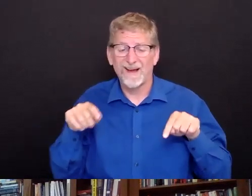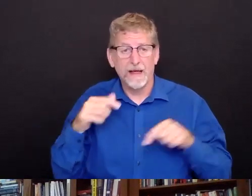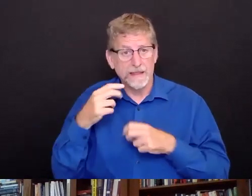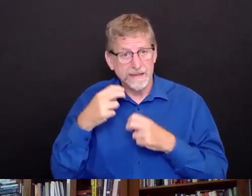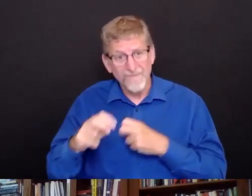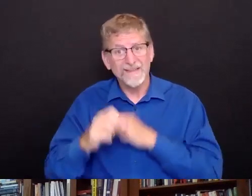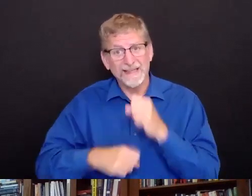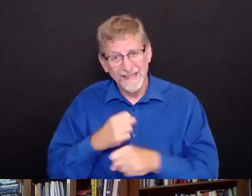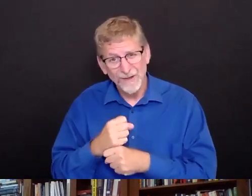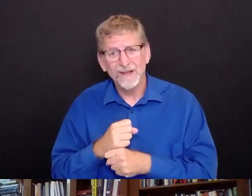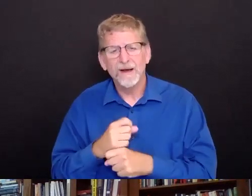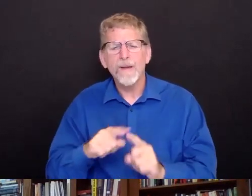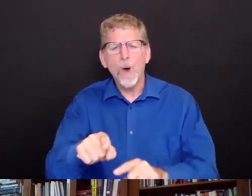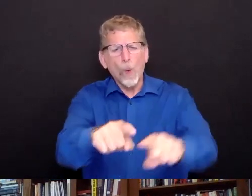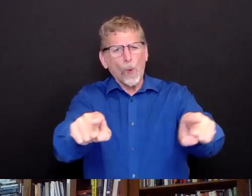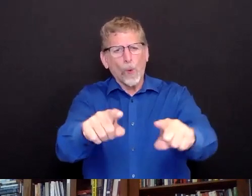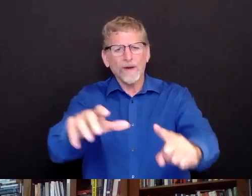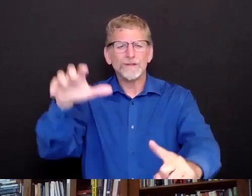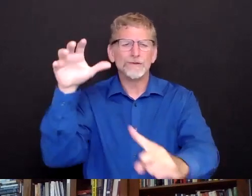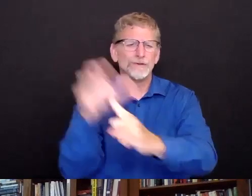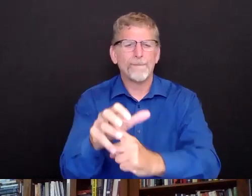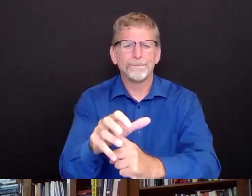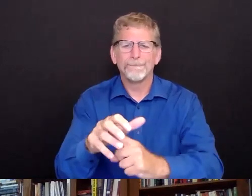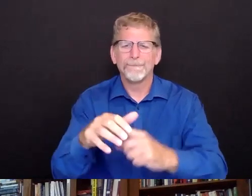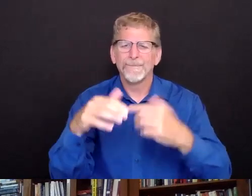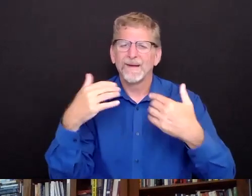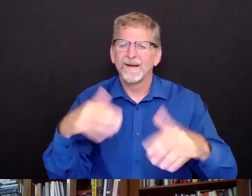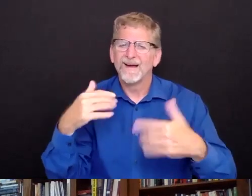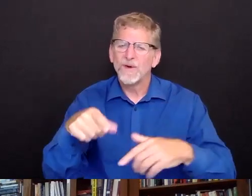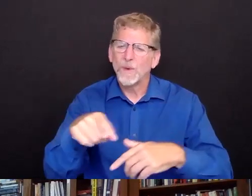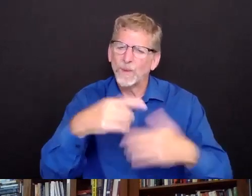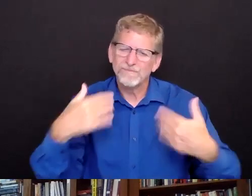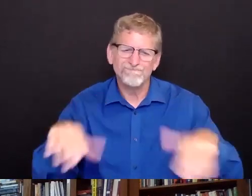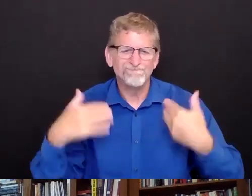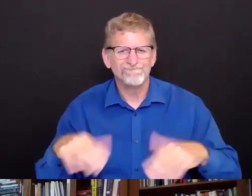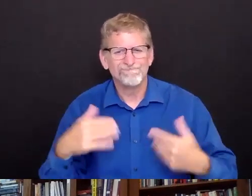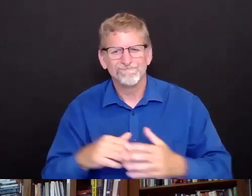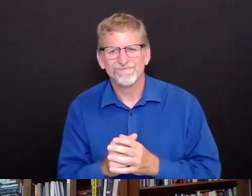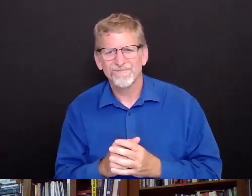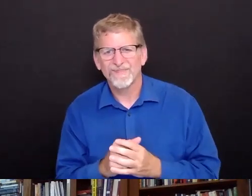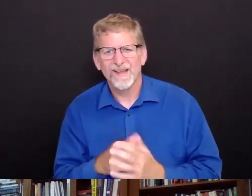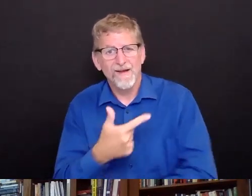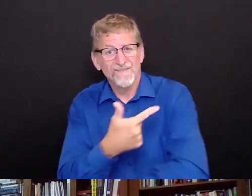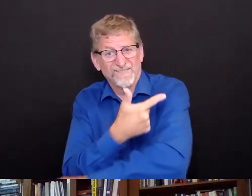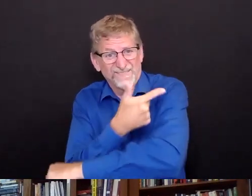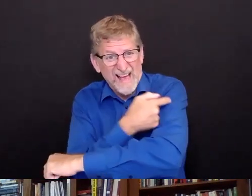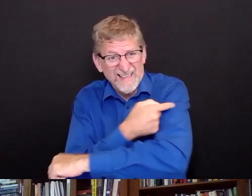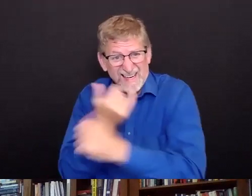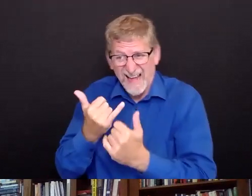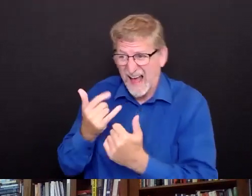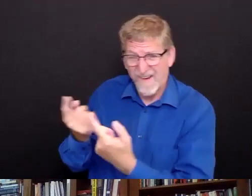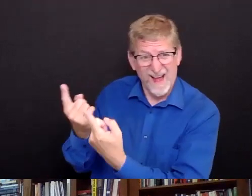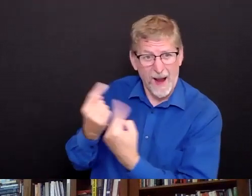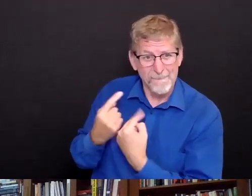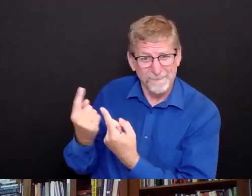people. Those vaccines are coming, and they're looking pretty good. I don't want to make any real promises right now, because we still have a few steps to do. But I do